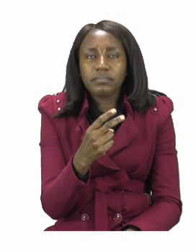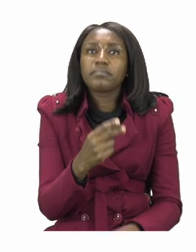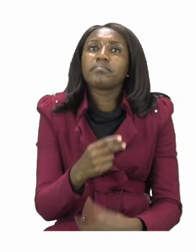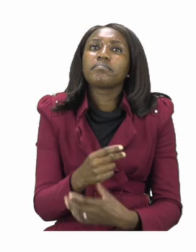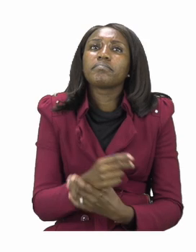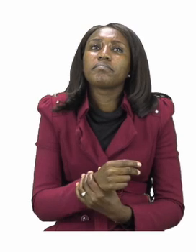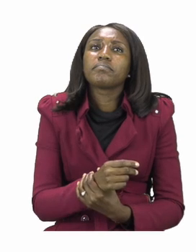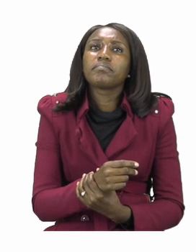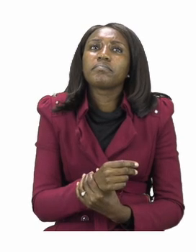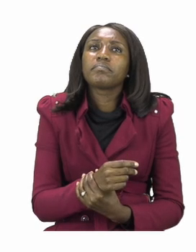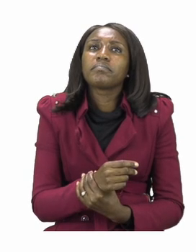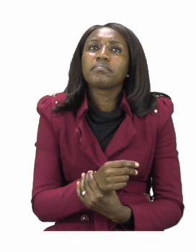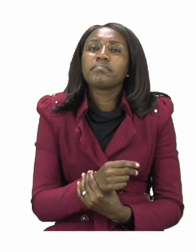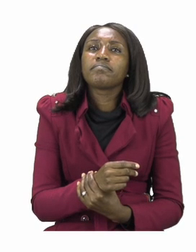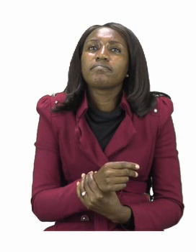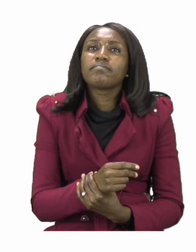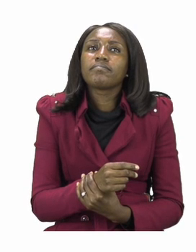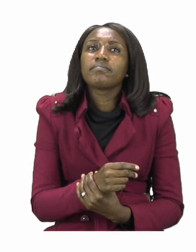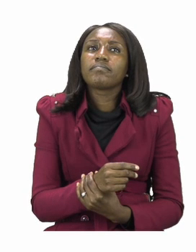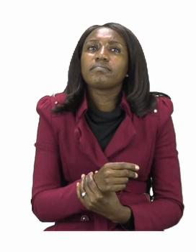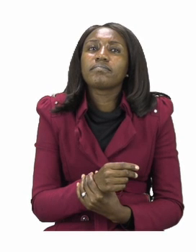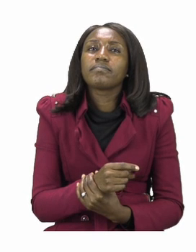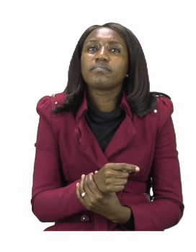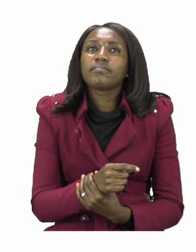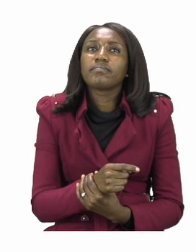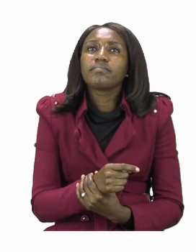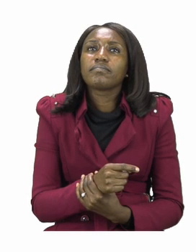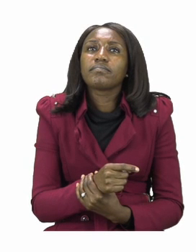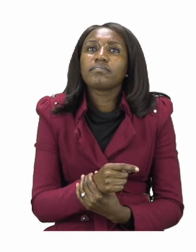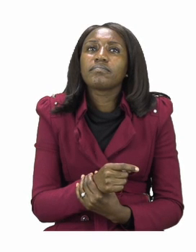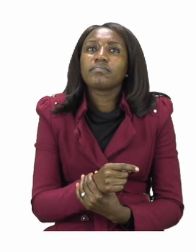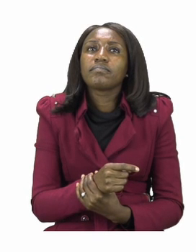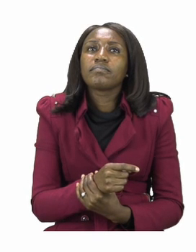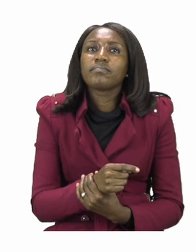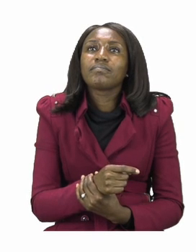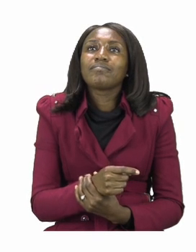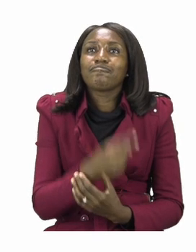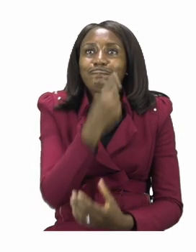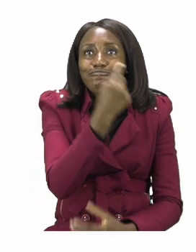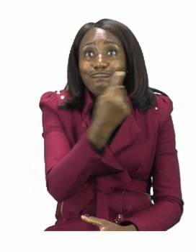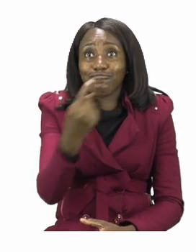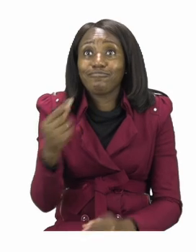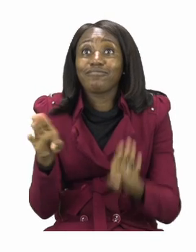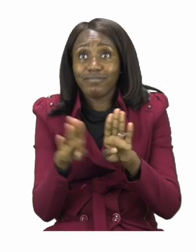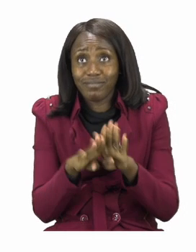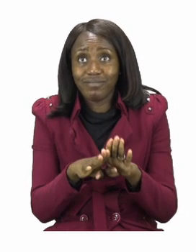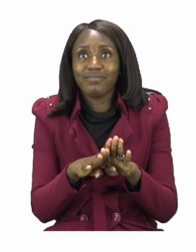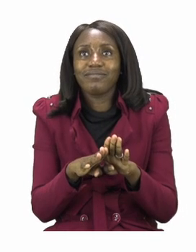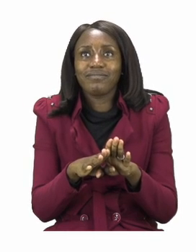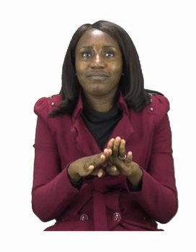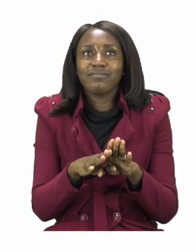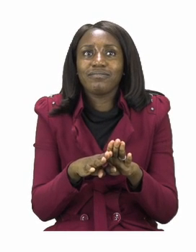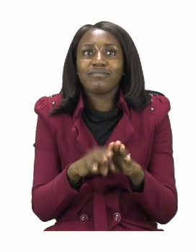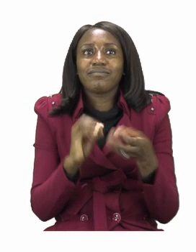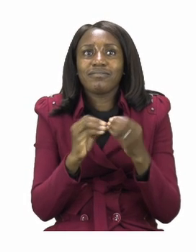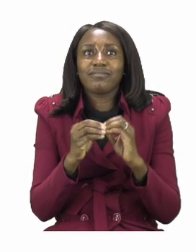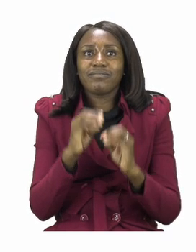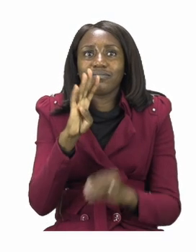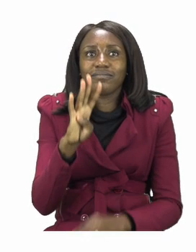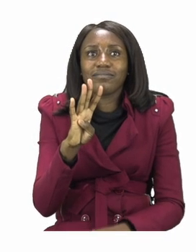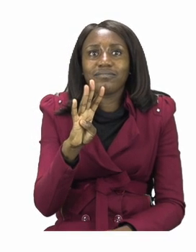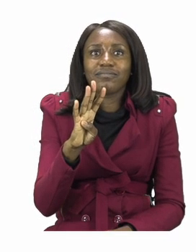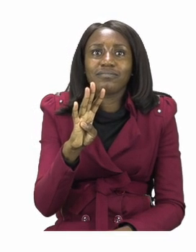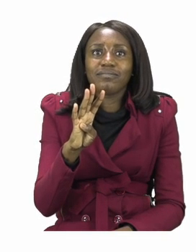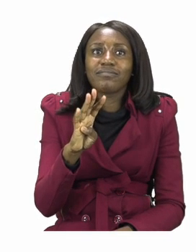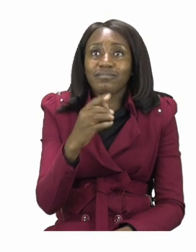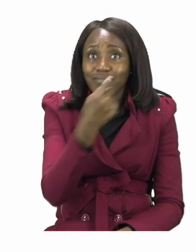graph and check. That is going to be for you to do. Number 4 is also for